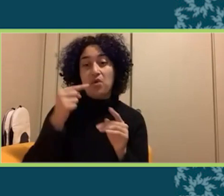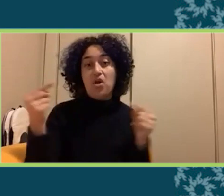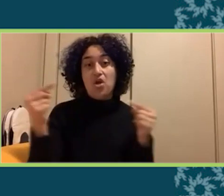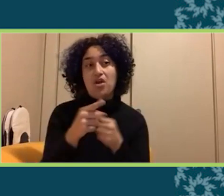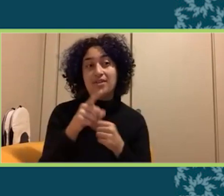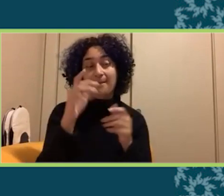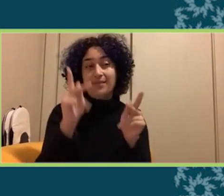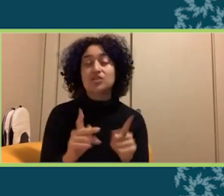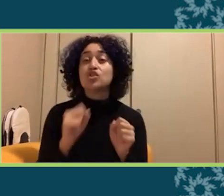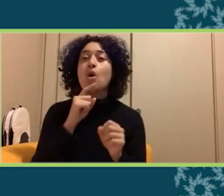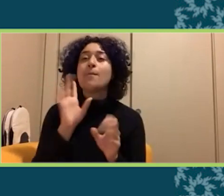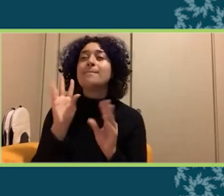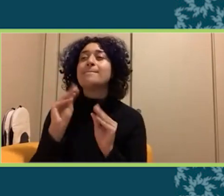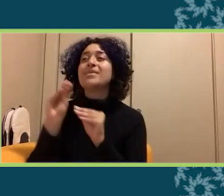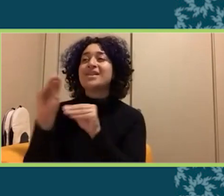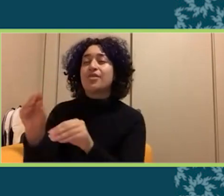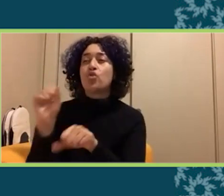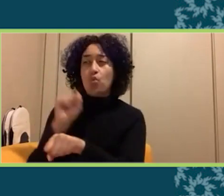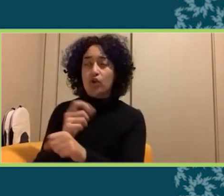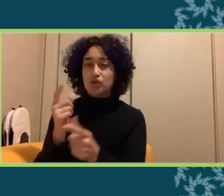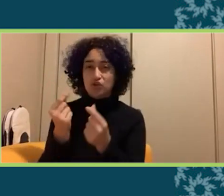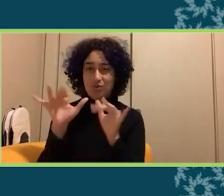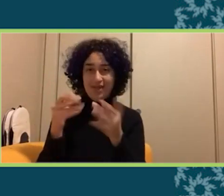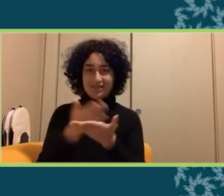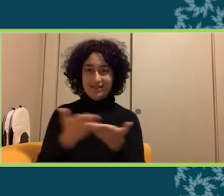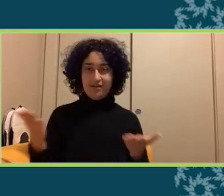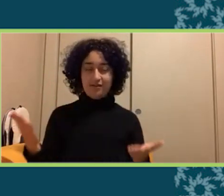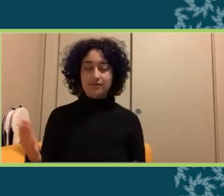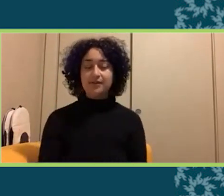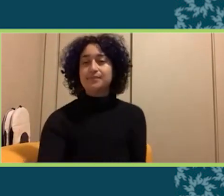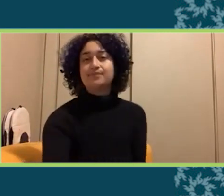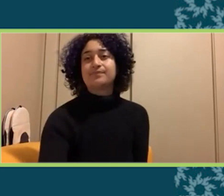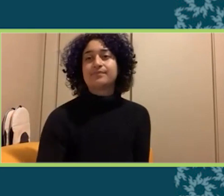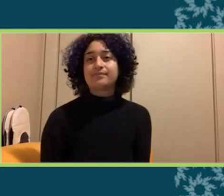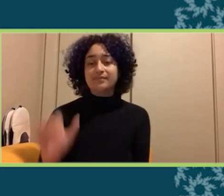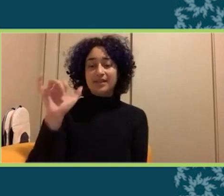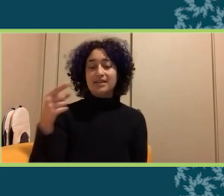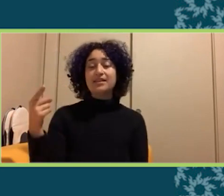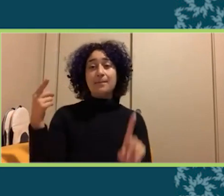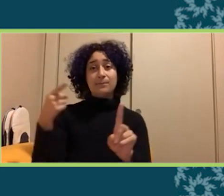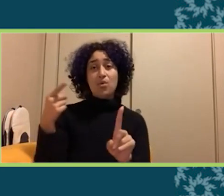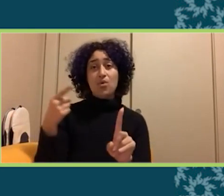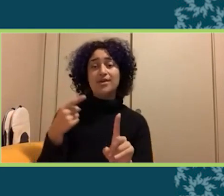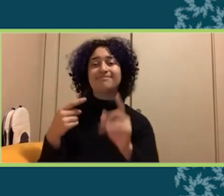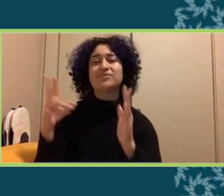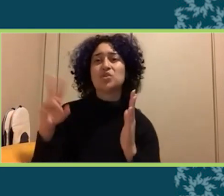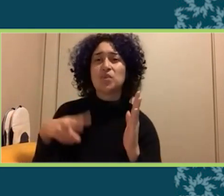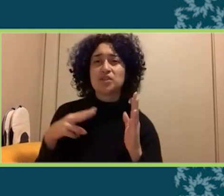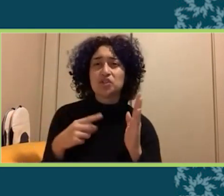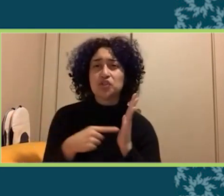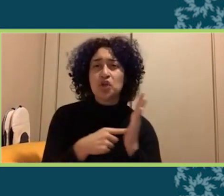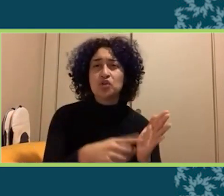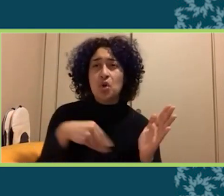that stuff, and then and to that point, like the research shows that white